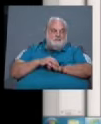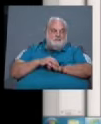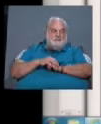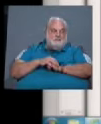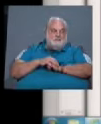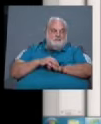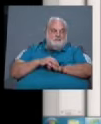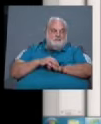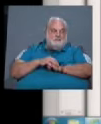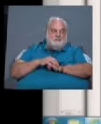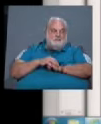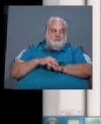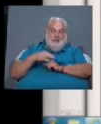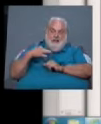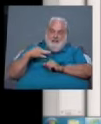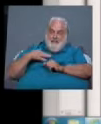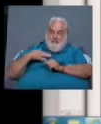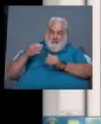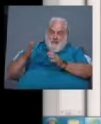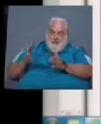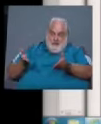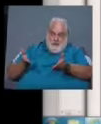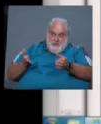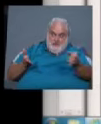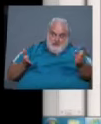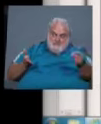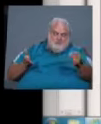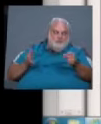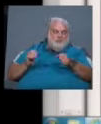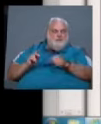Is the applicant here? Okay.